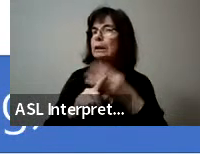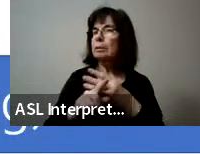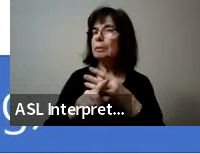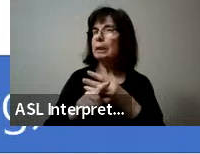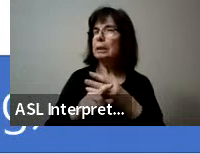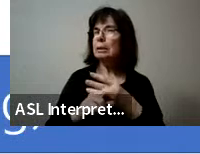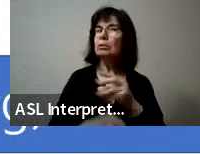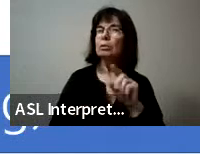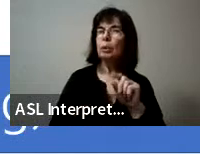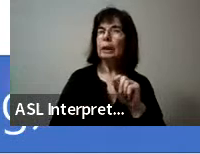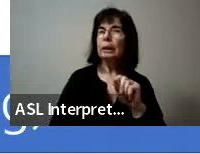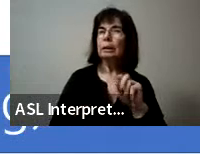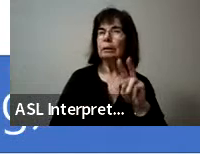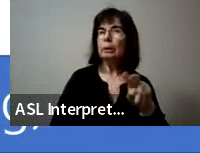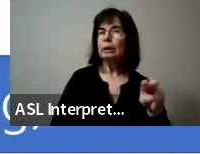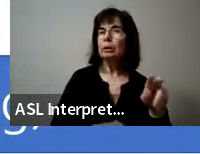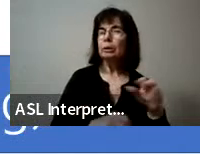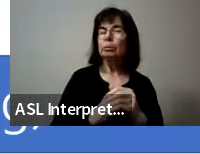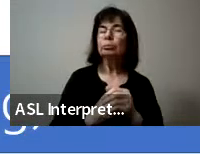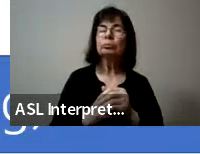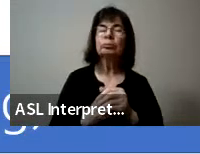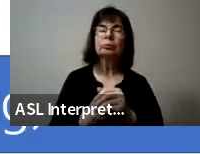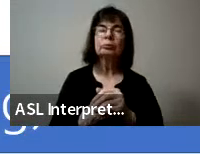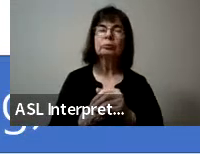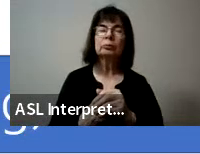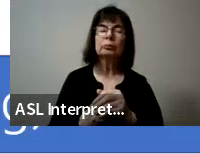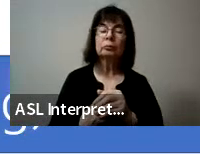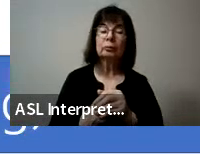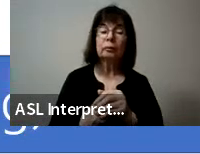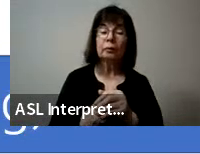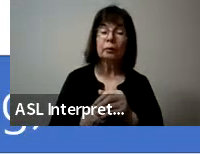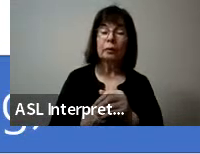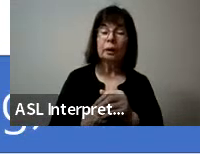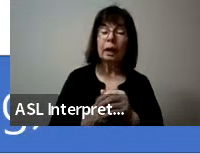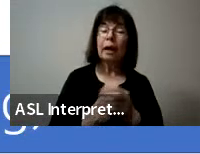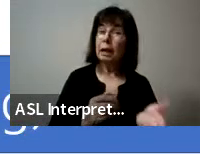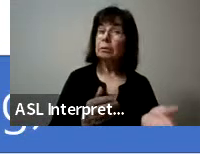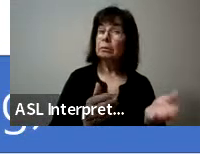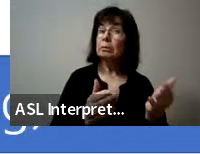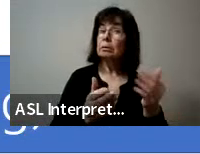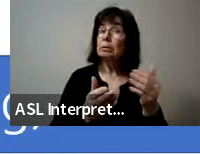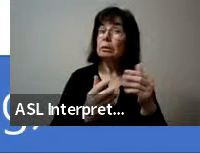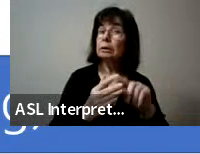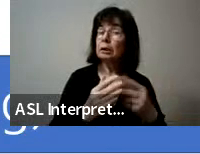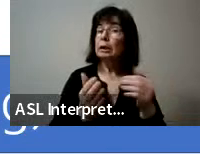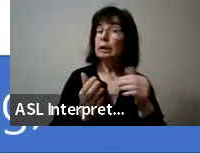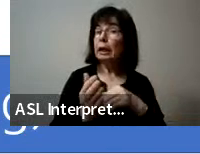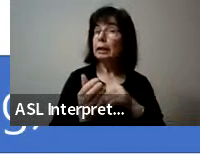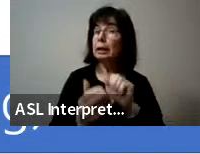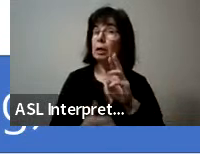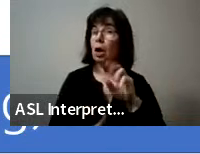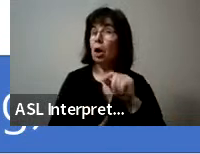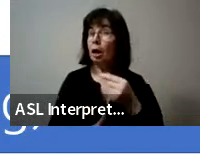2022, and it was relaunched again in August